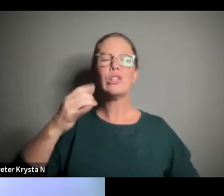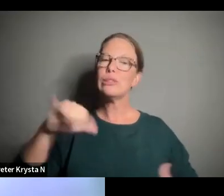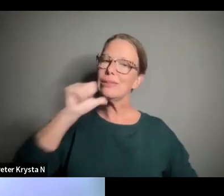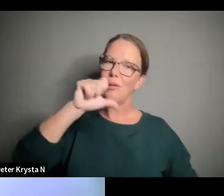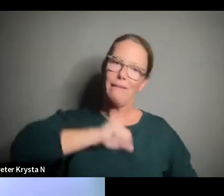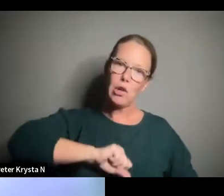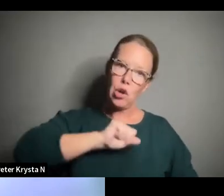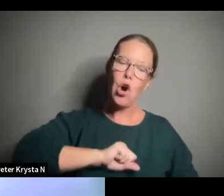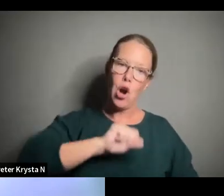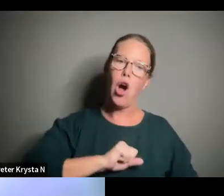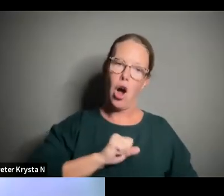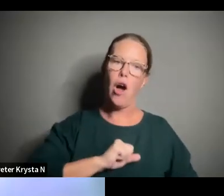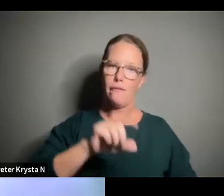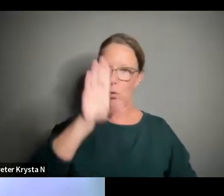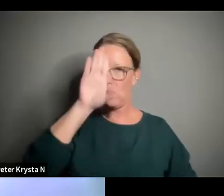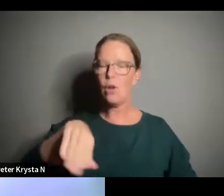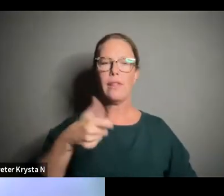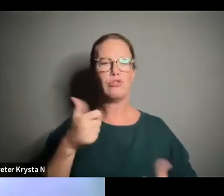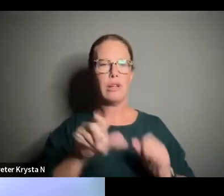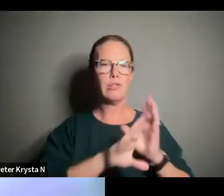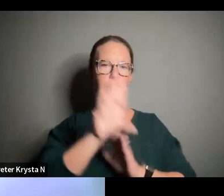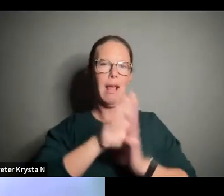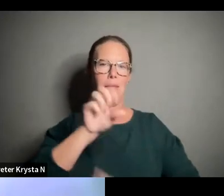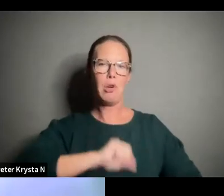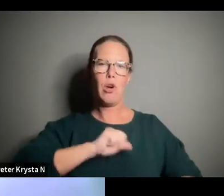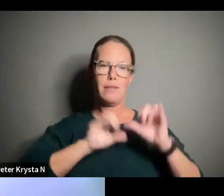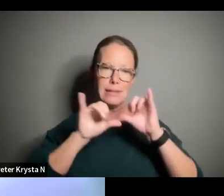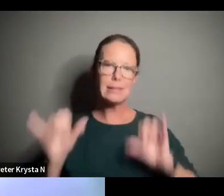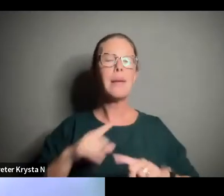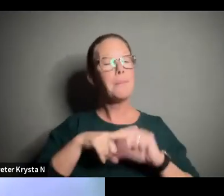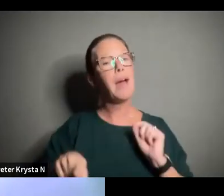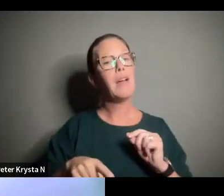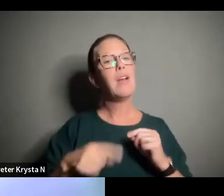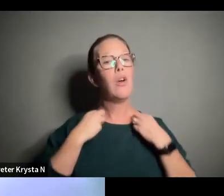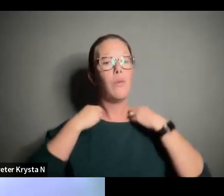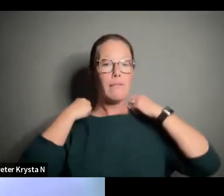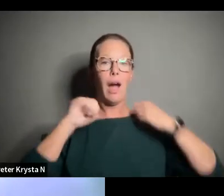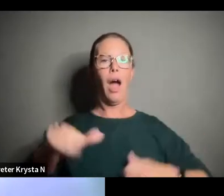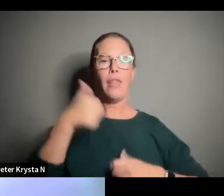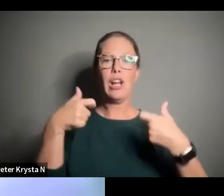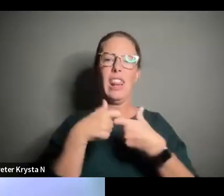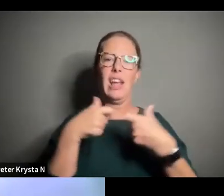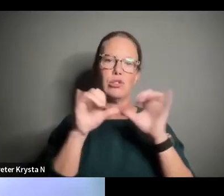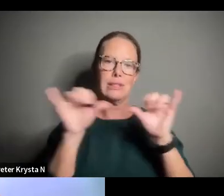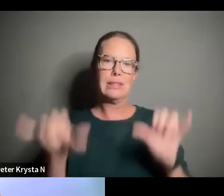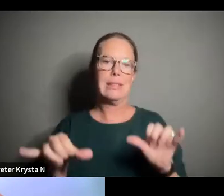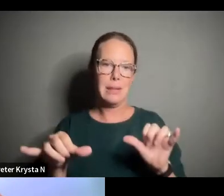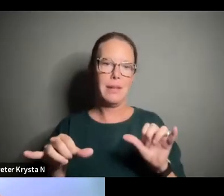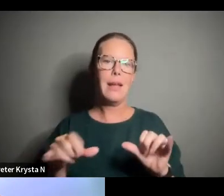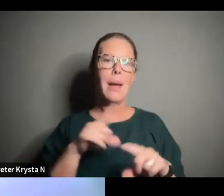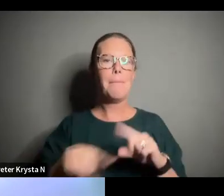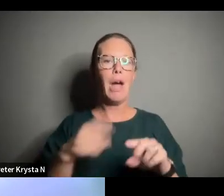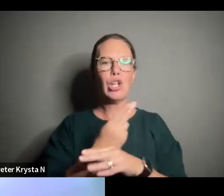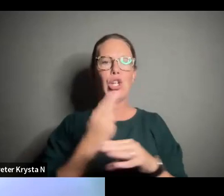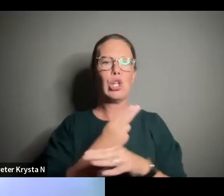the FES Center is also working on a cough systems with Dr. DeMarco. And so we have other electro systems that do that, but use the cough assist that